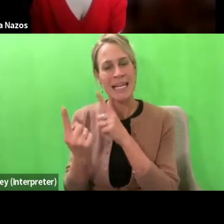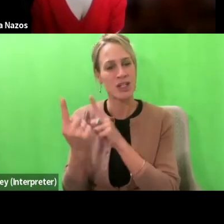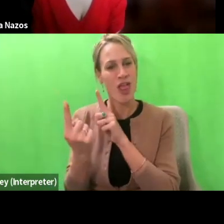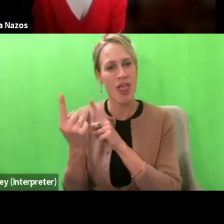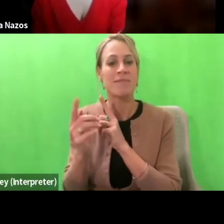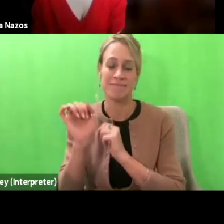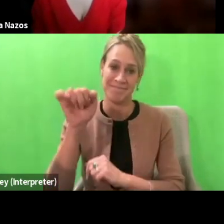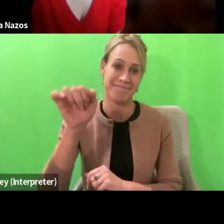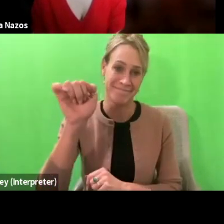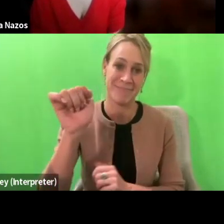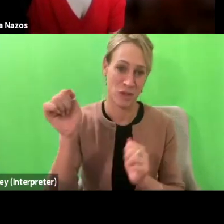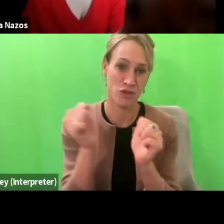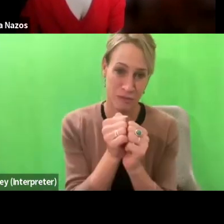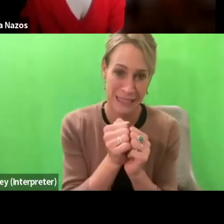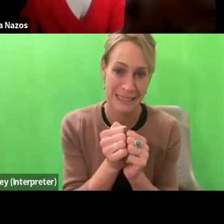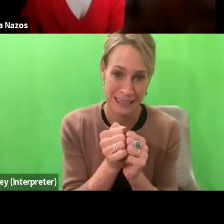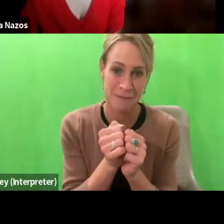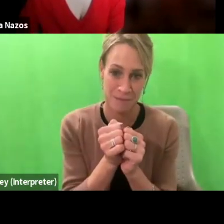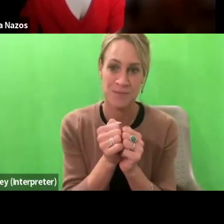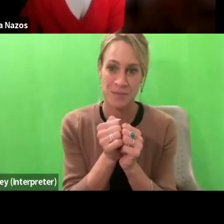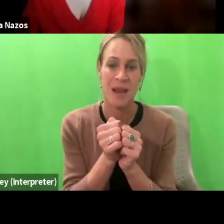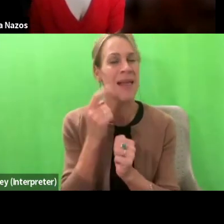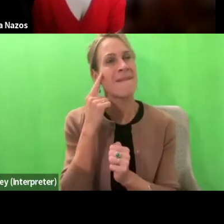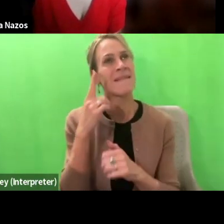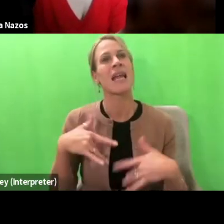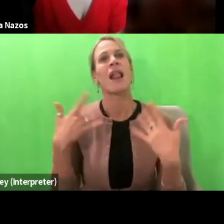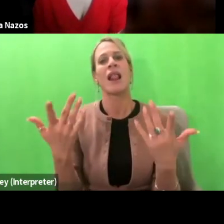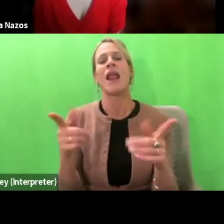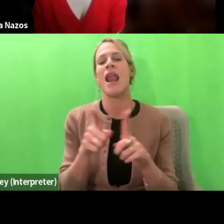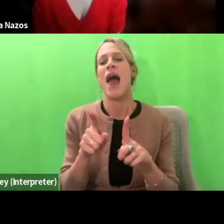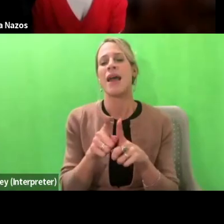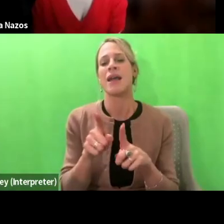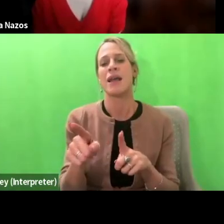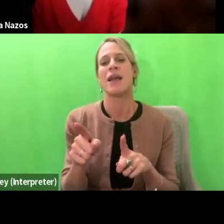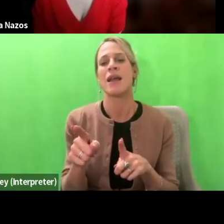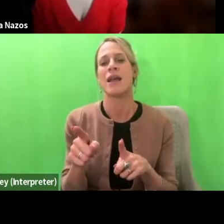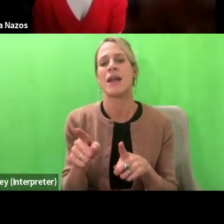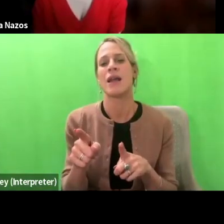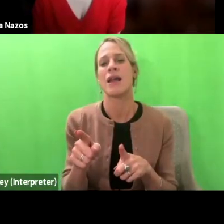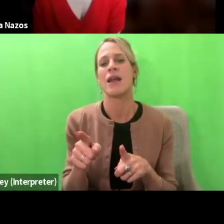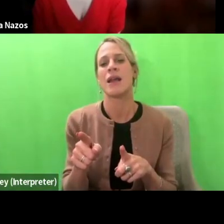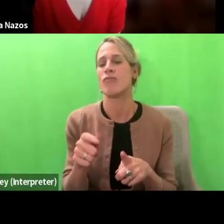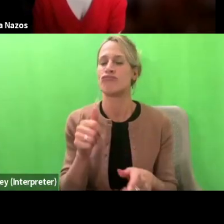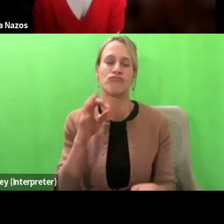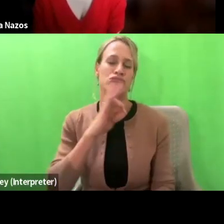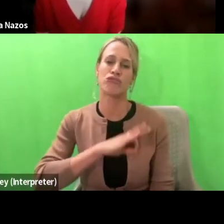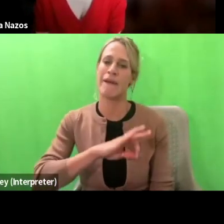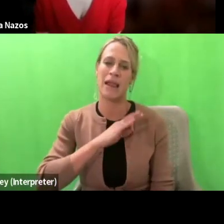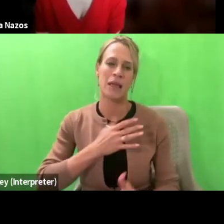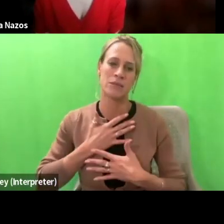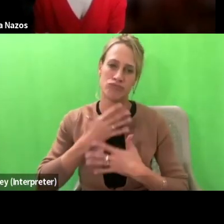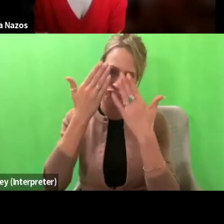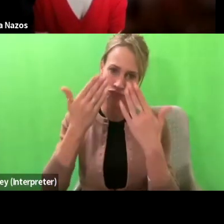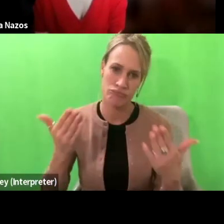was the case actually, and I I felt very privileged to work with a